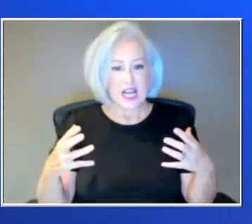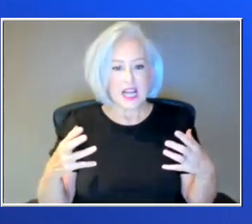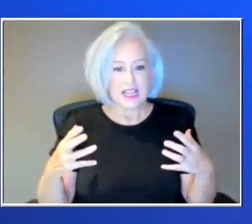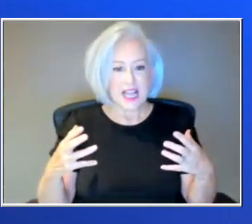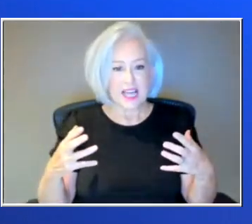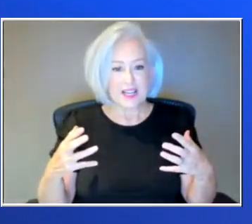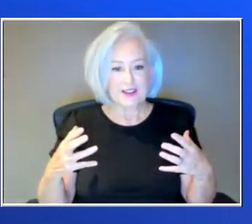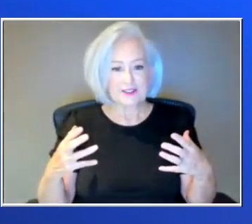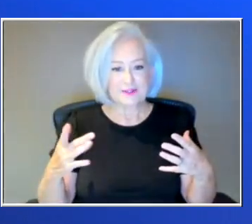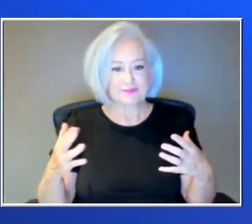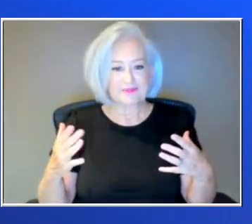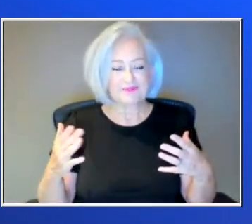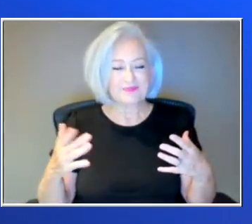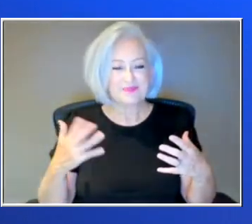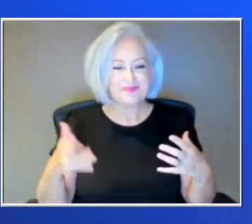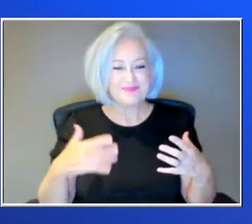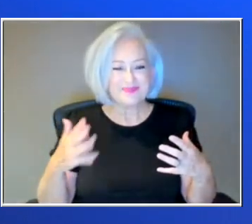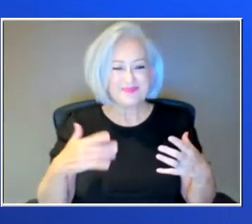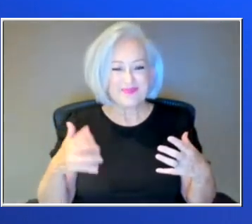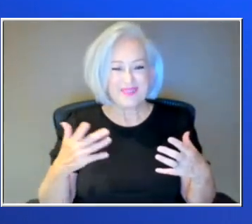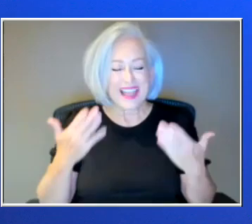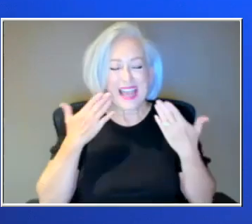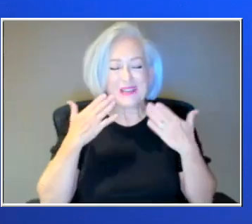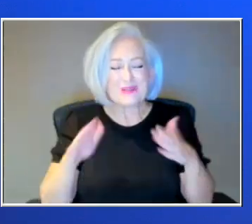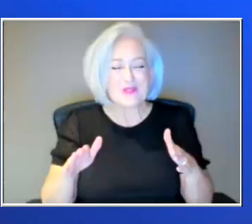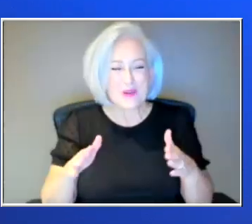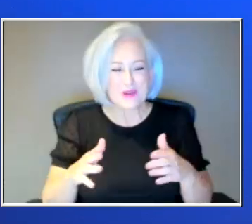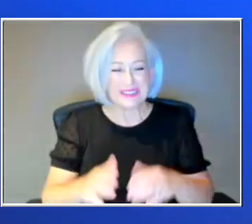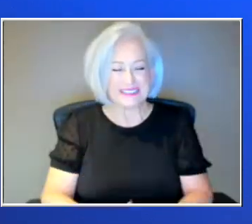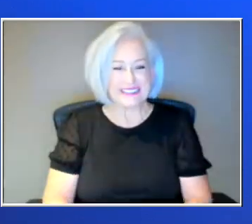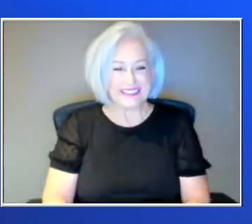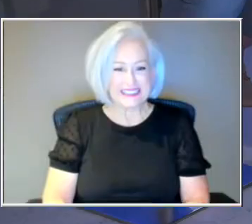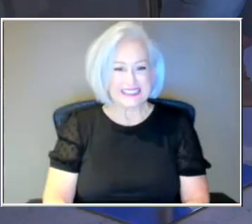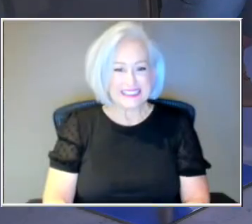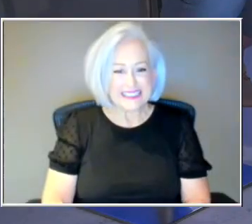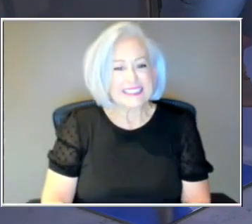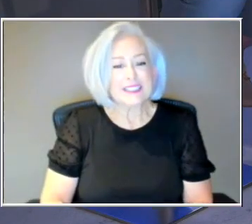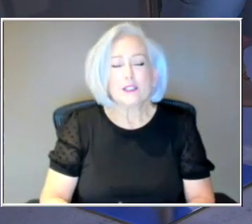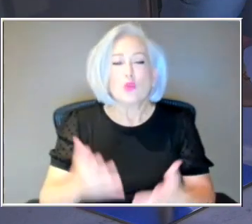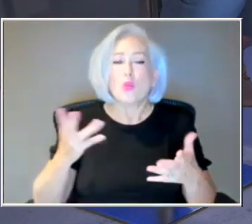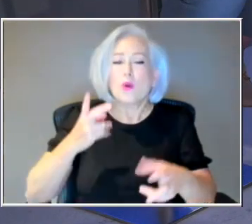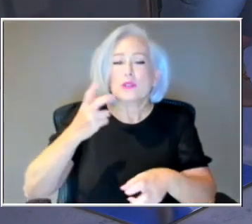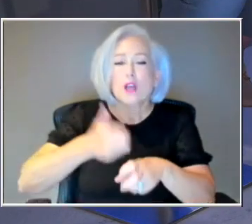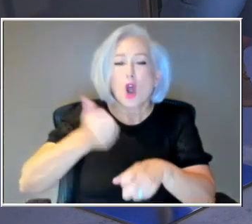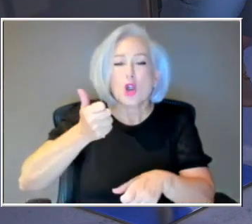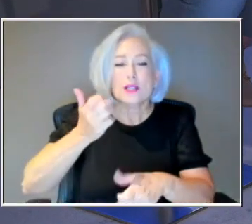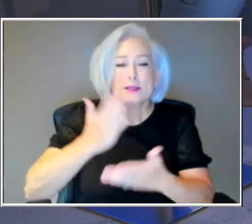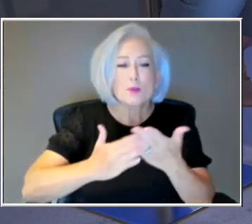I don't know. What was the hardest part of all of that?